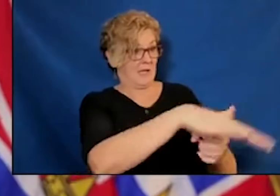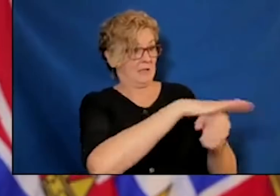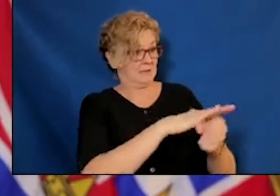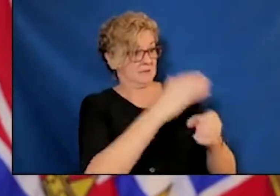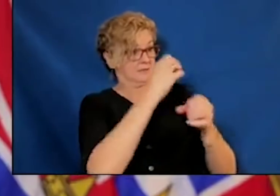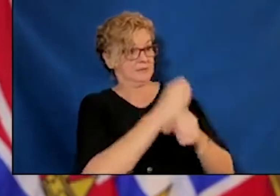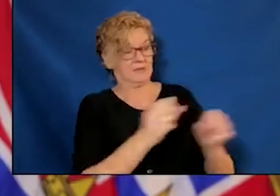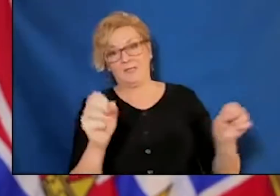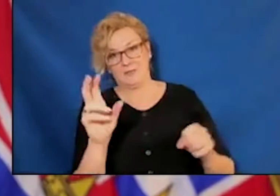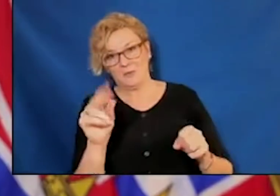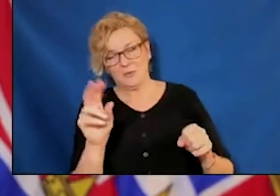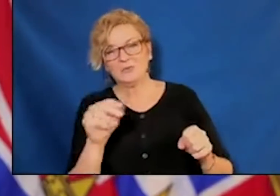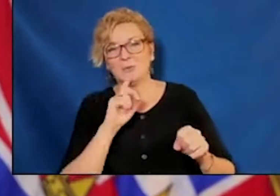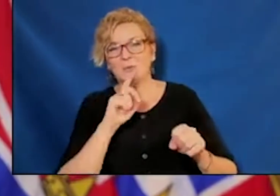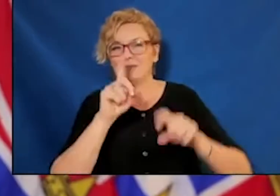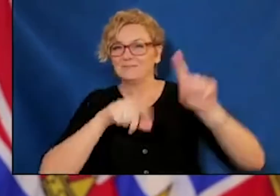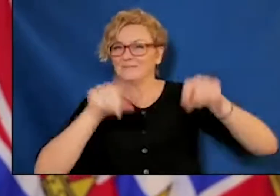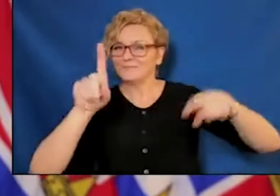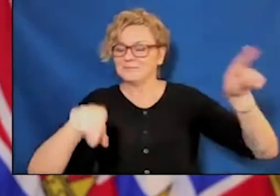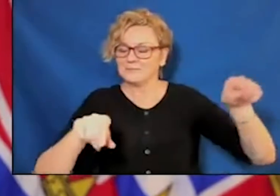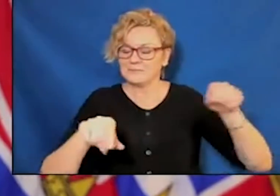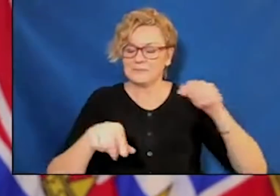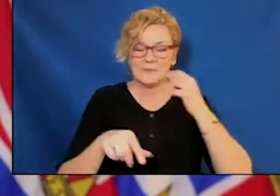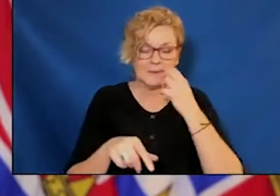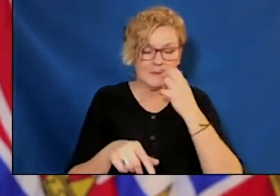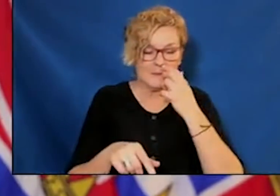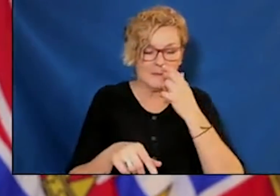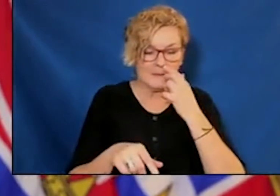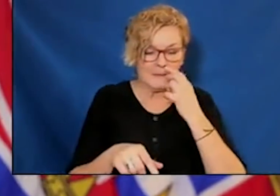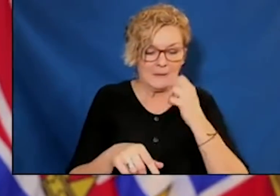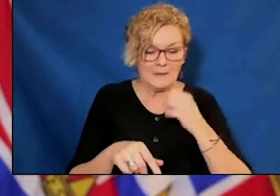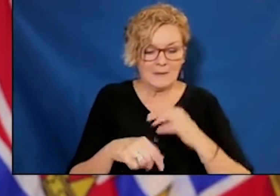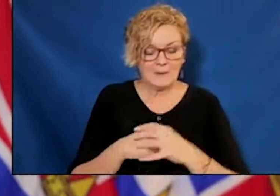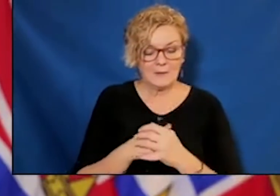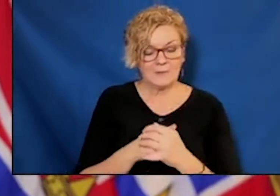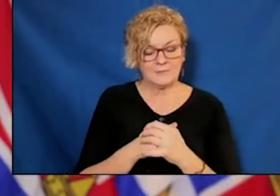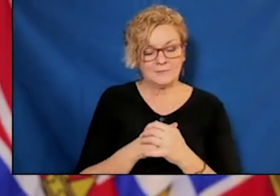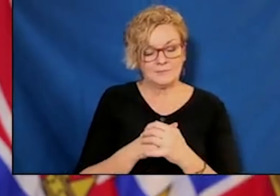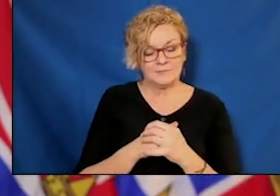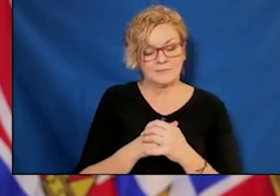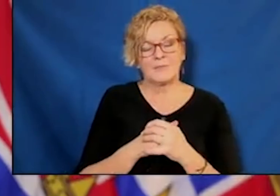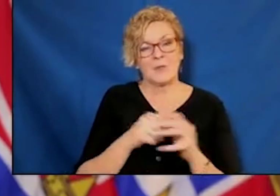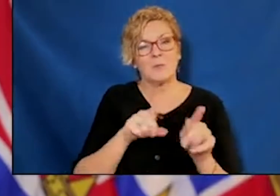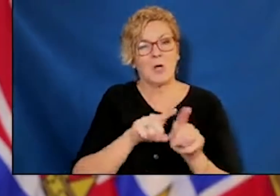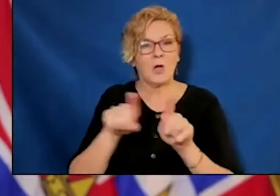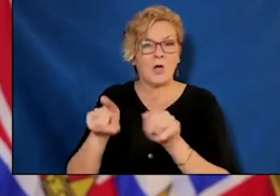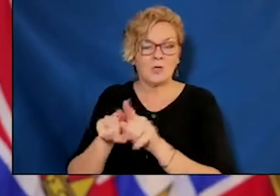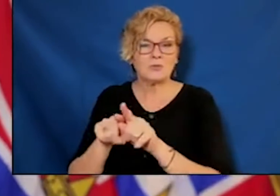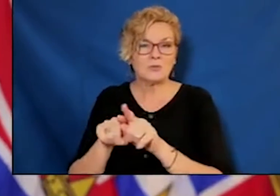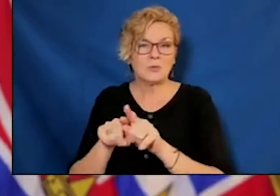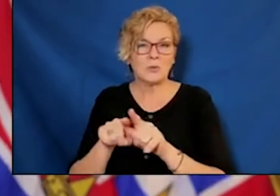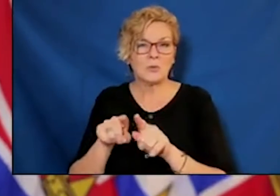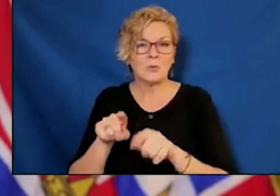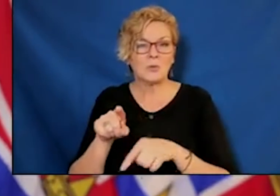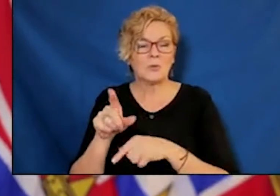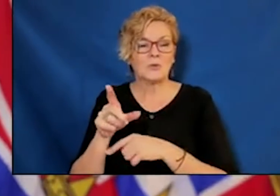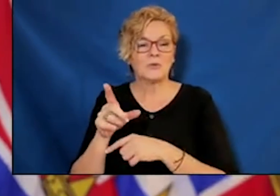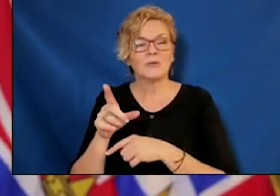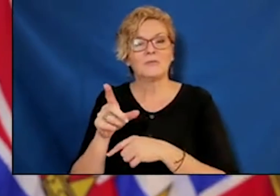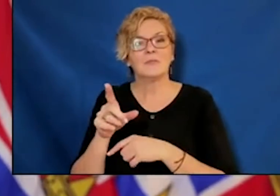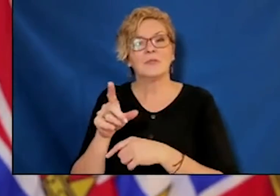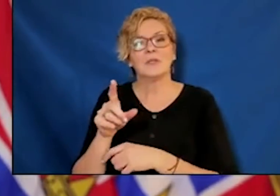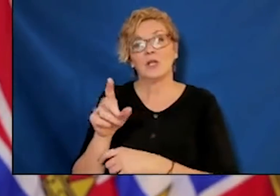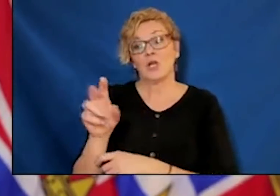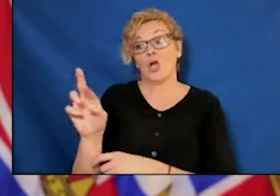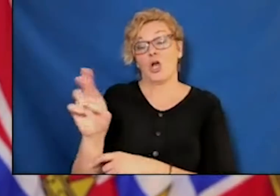increased transmissibility we're seeing with some of the things like the UK variant. And as the R naught goes up, and they're saying